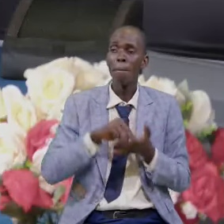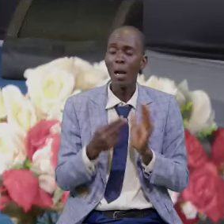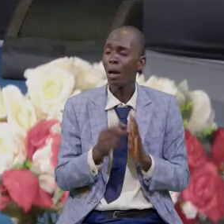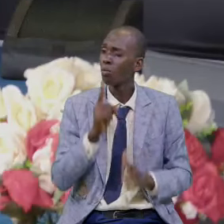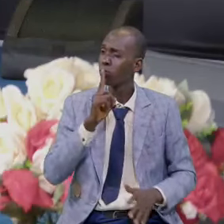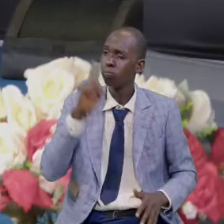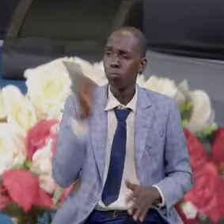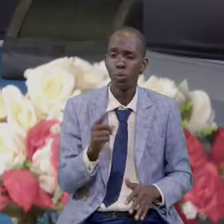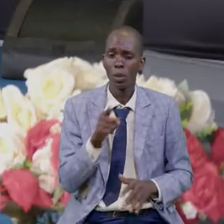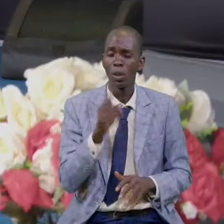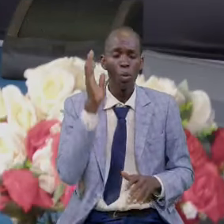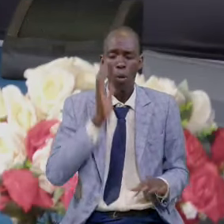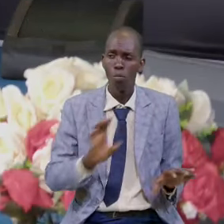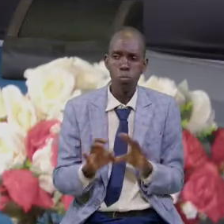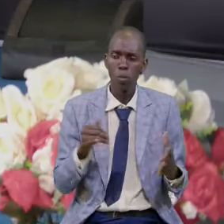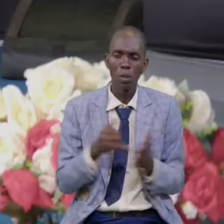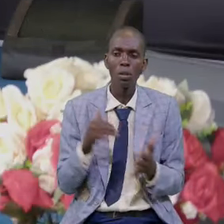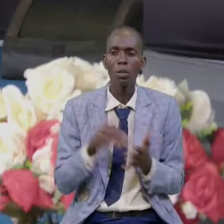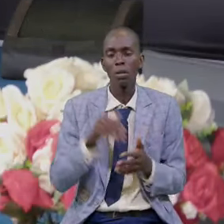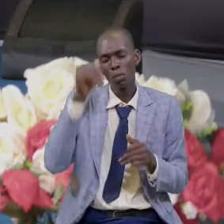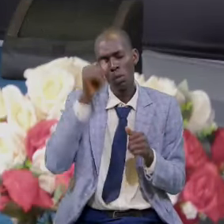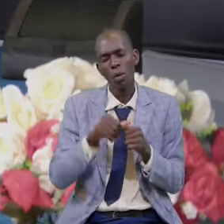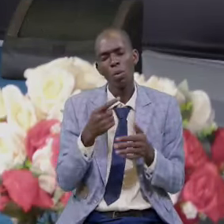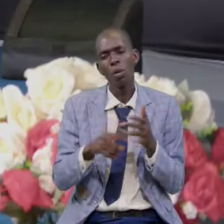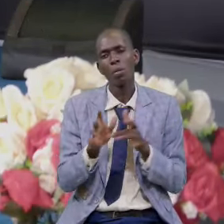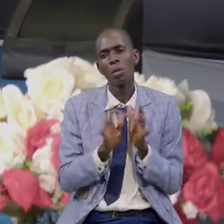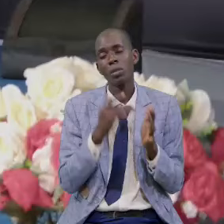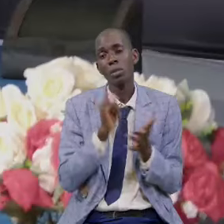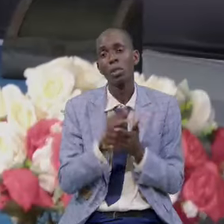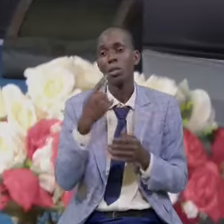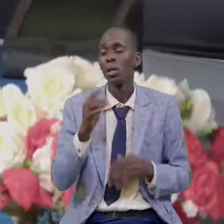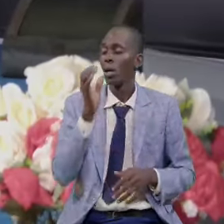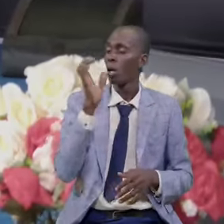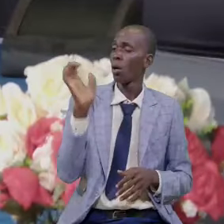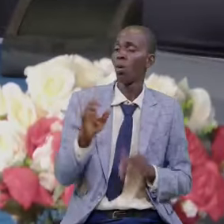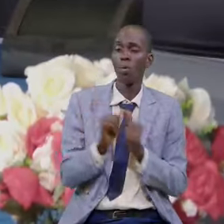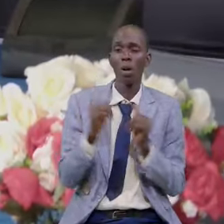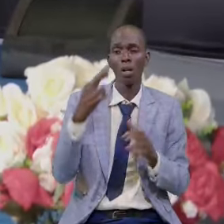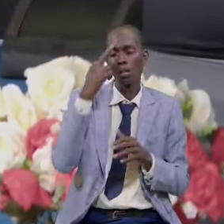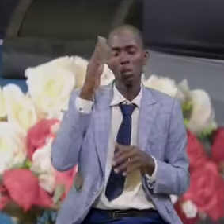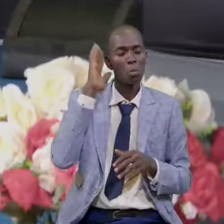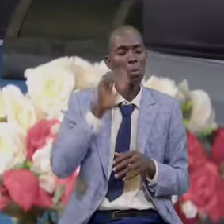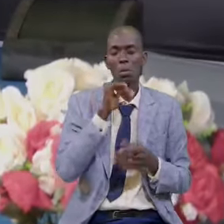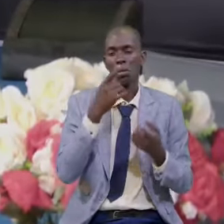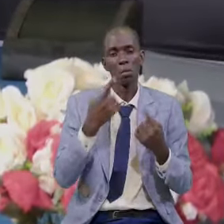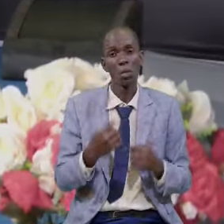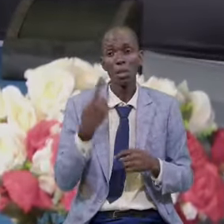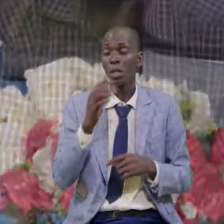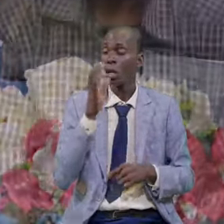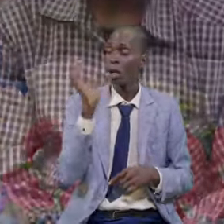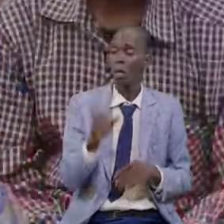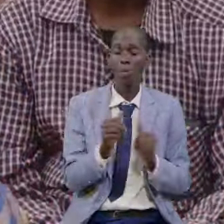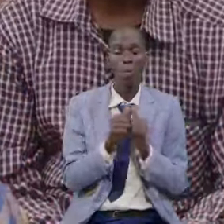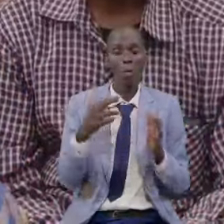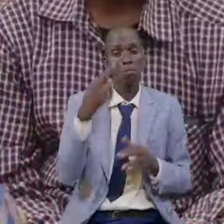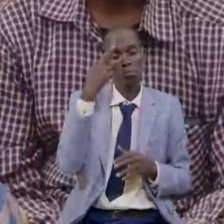curse causeless shall not come. In my life, the curse causeless